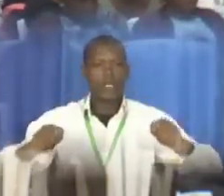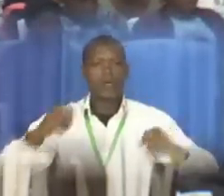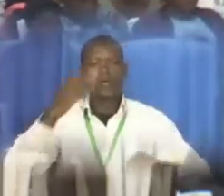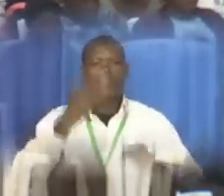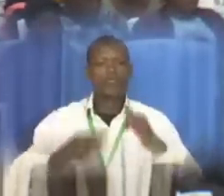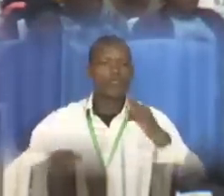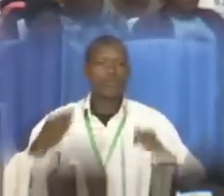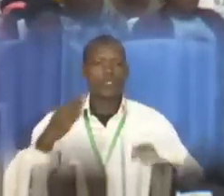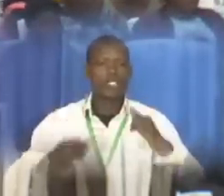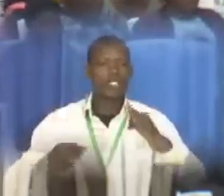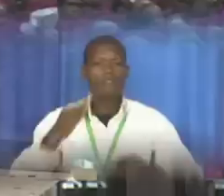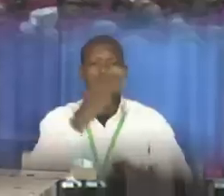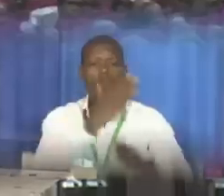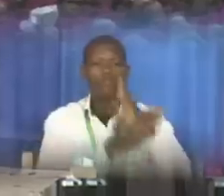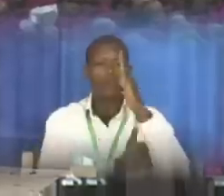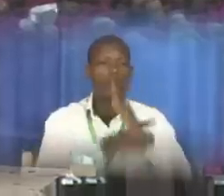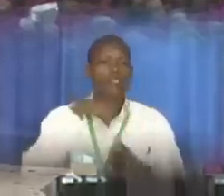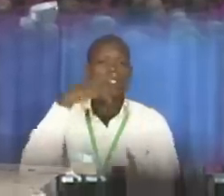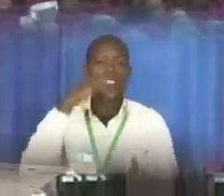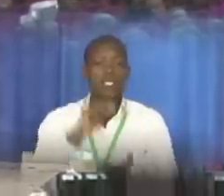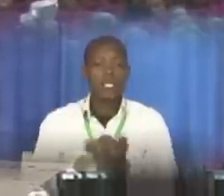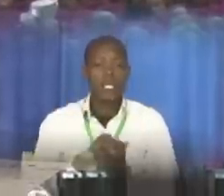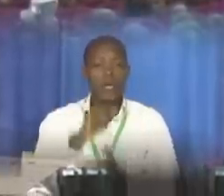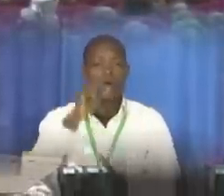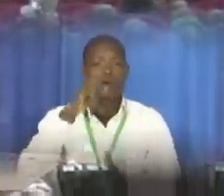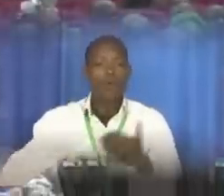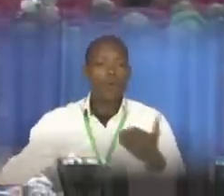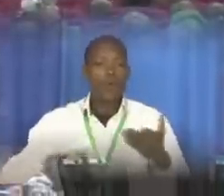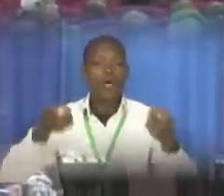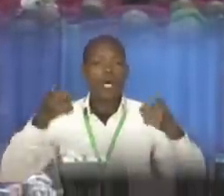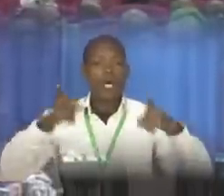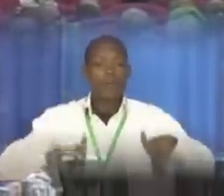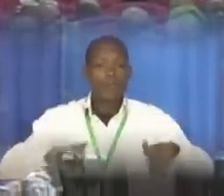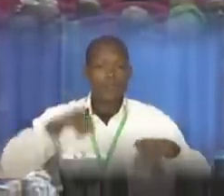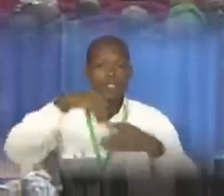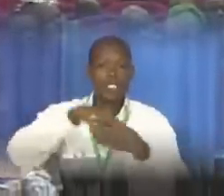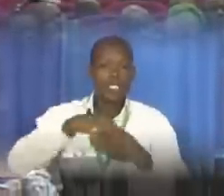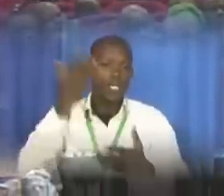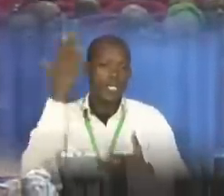in 2019 is child's play compared to 2020,